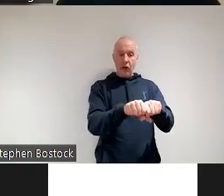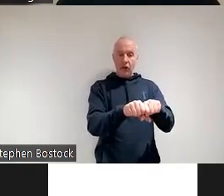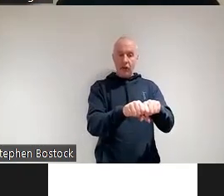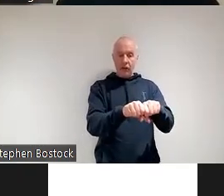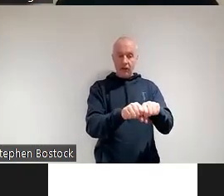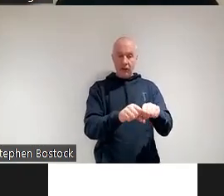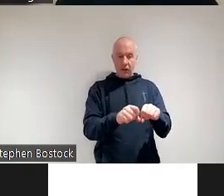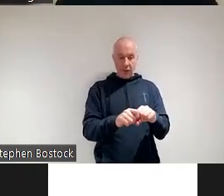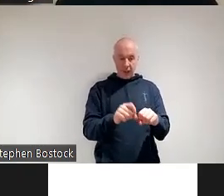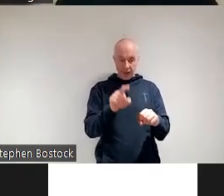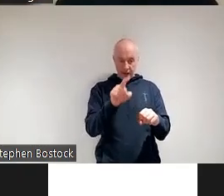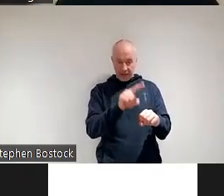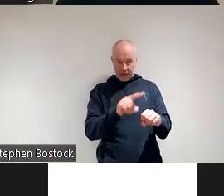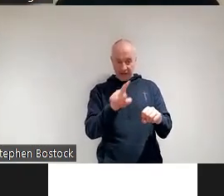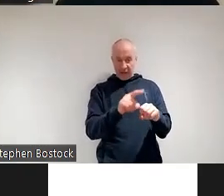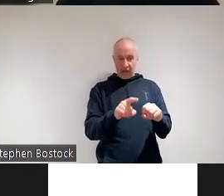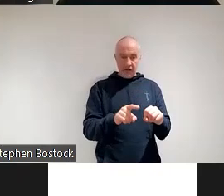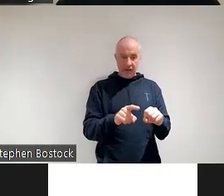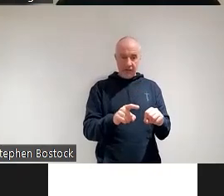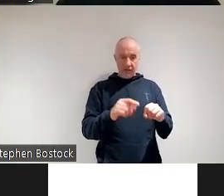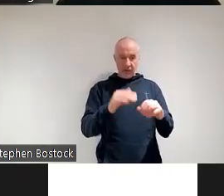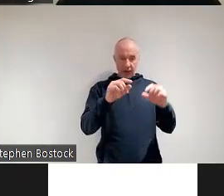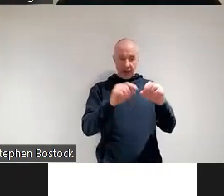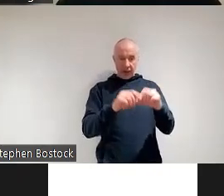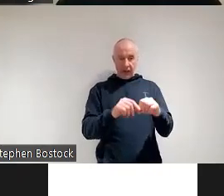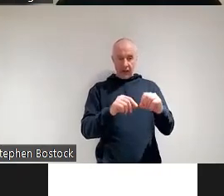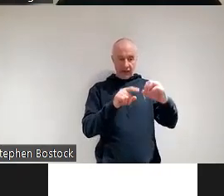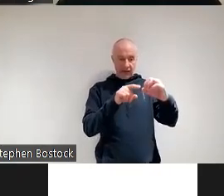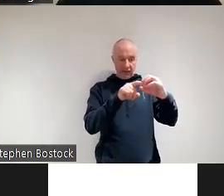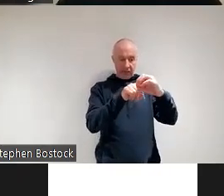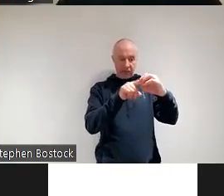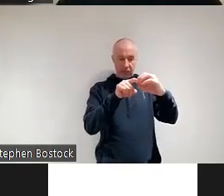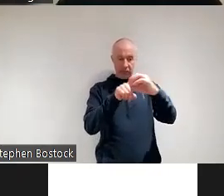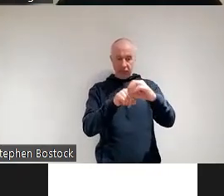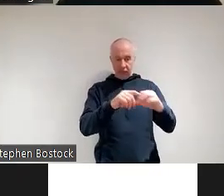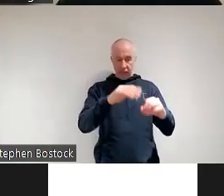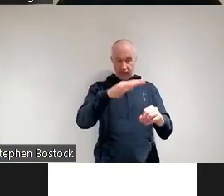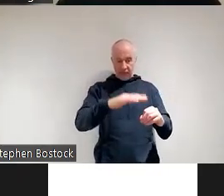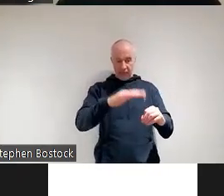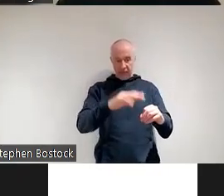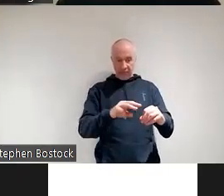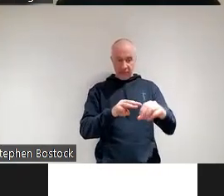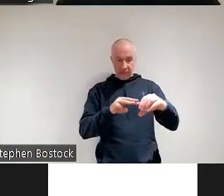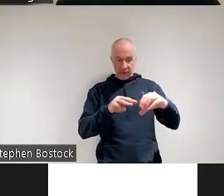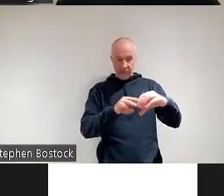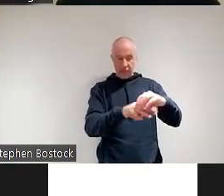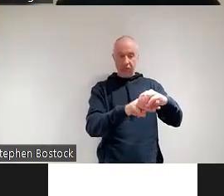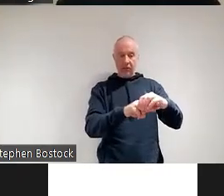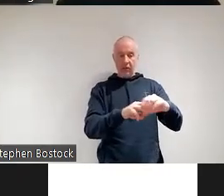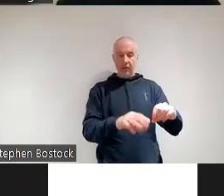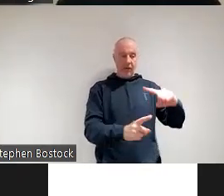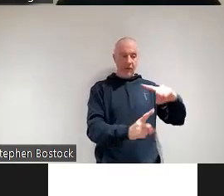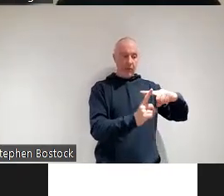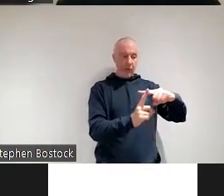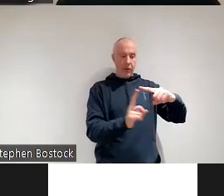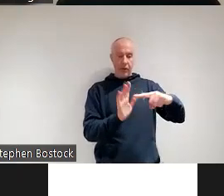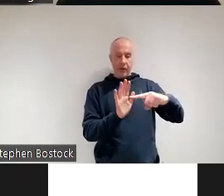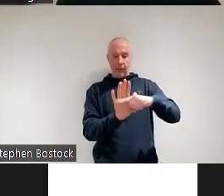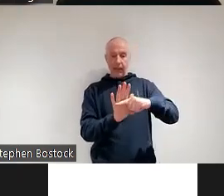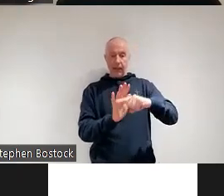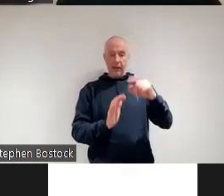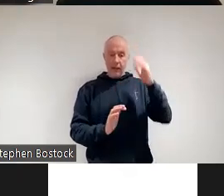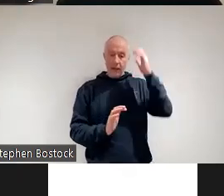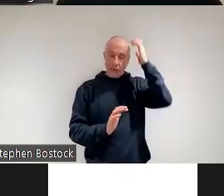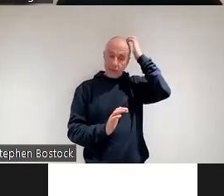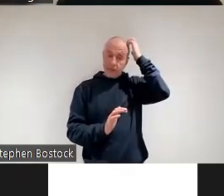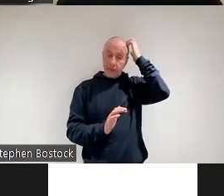the upper part of the plug is similar to the AC, and the lower one just the plus, DC plus and the minus. Europe has a different one,